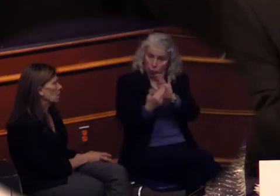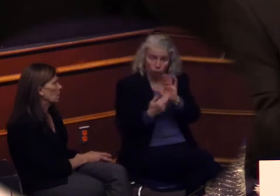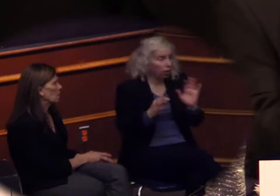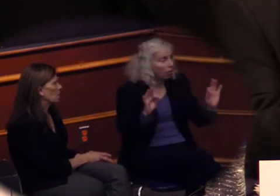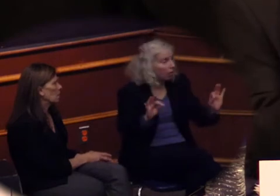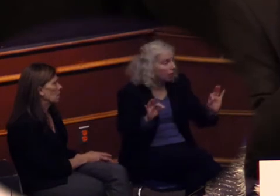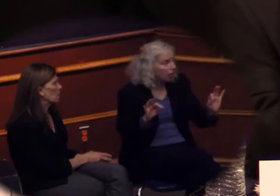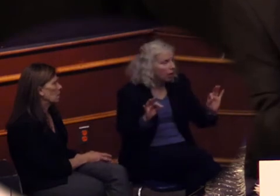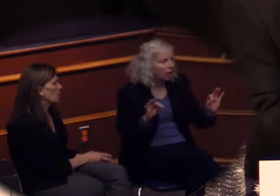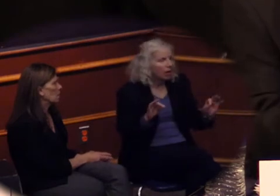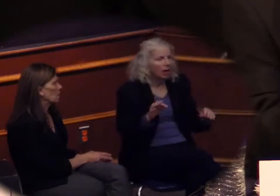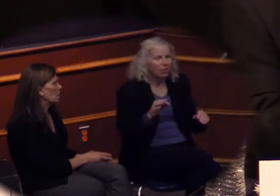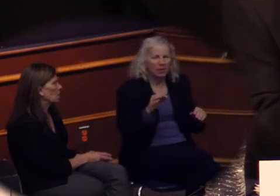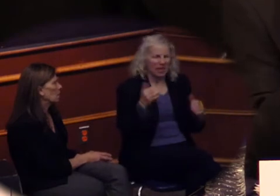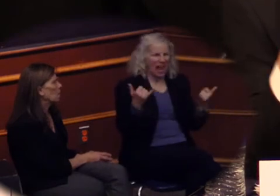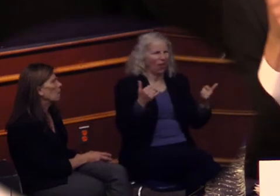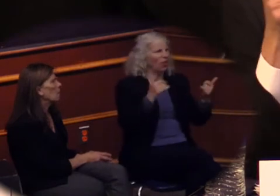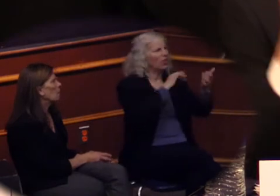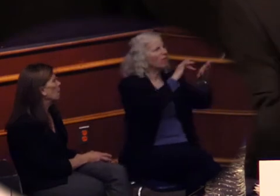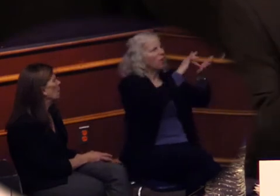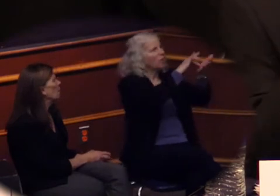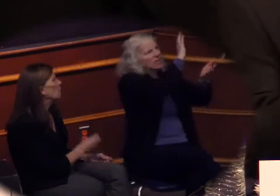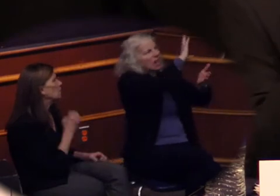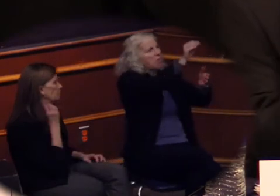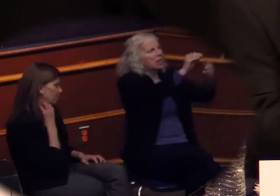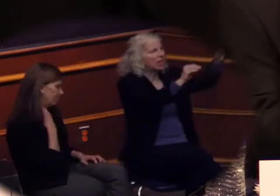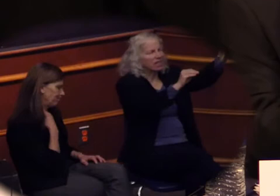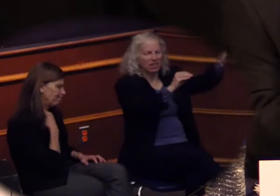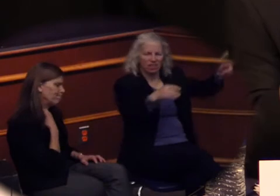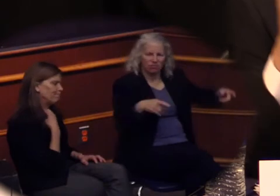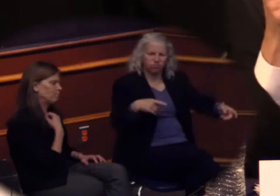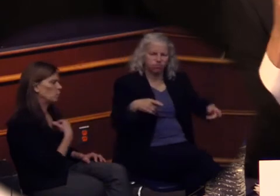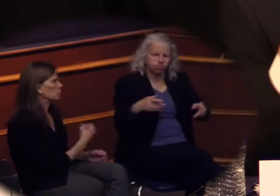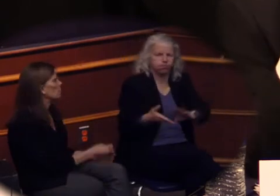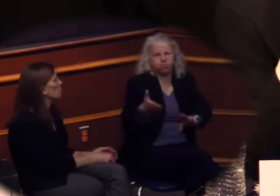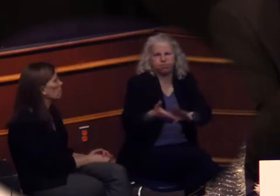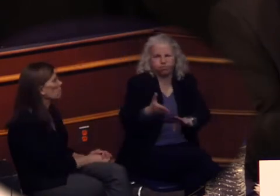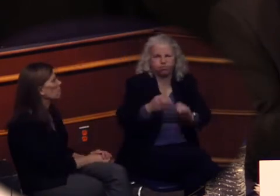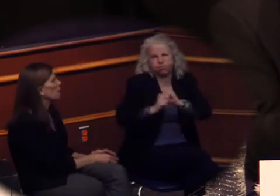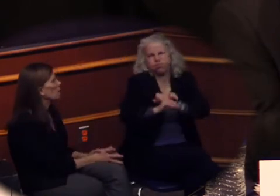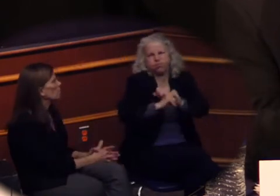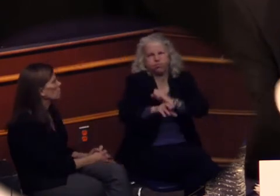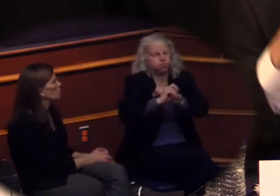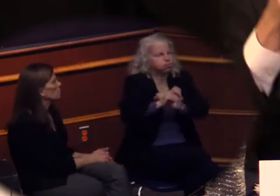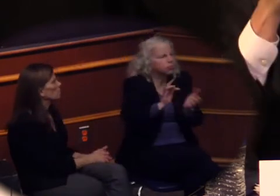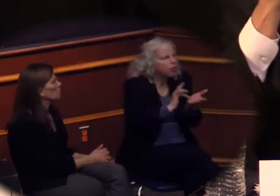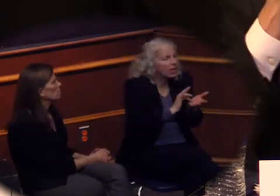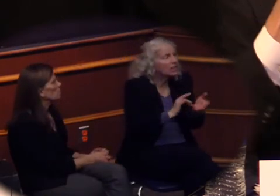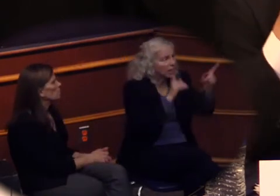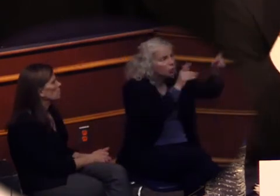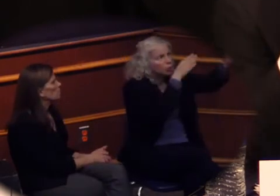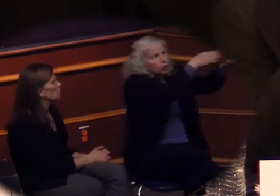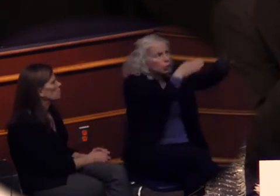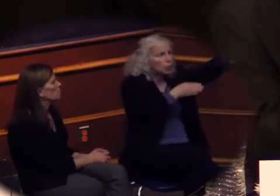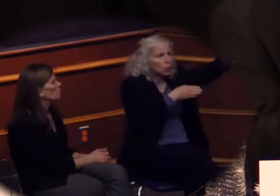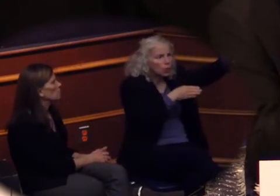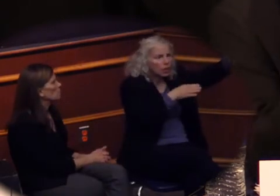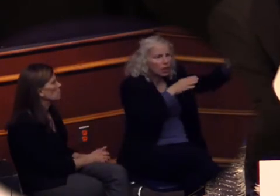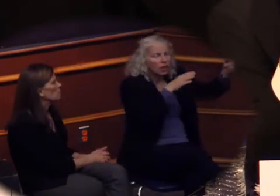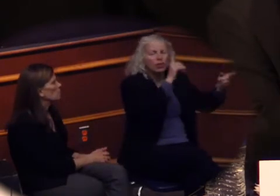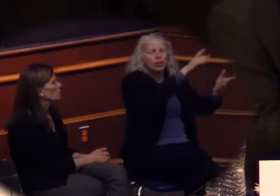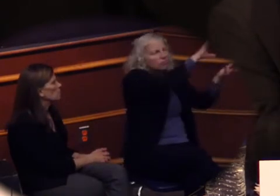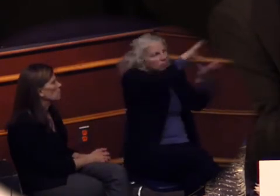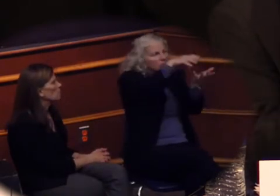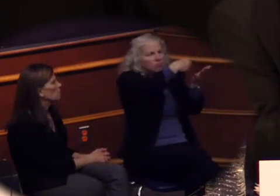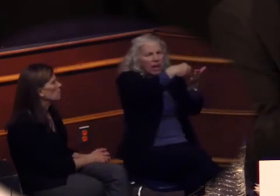corrupted it were the pharmaceutical companies that promoted these drugs. They should be sued. The money that we gained from those lawsuits